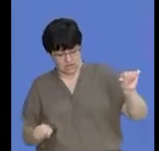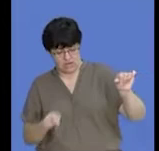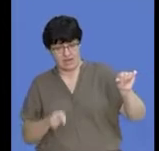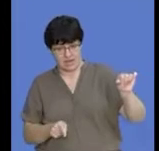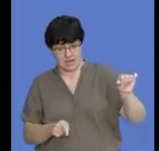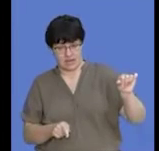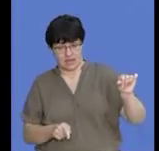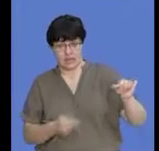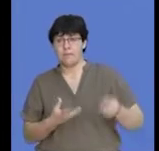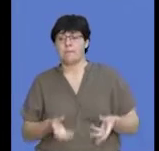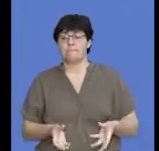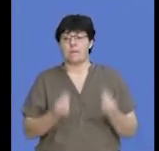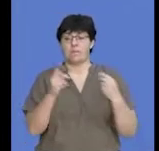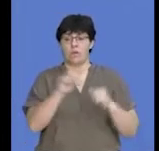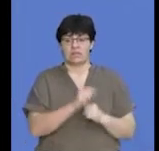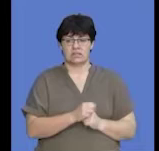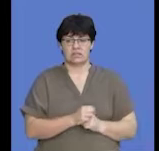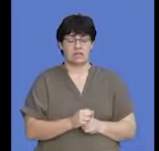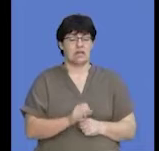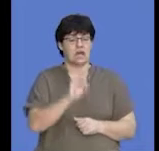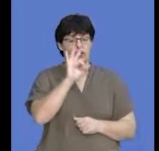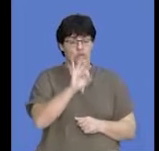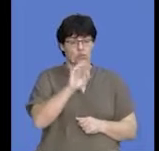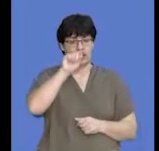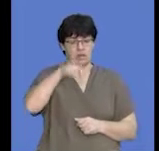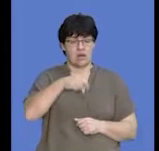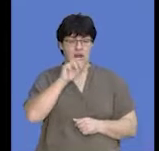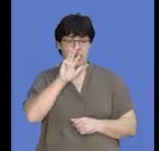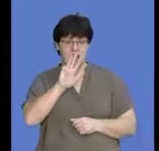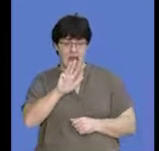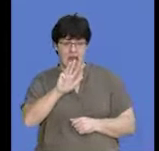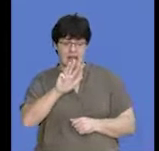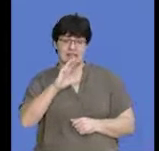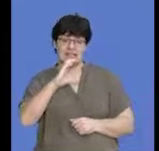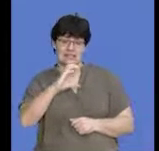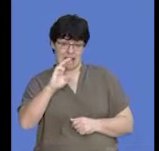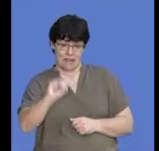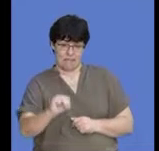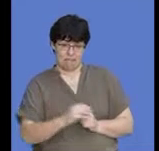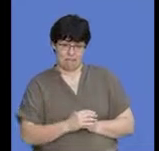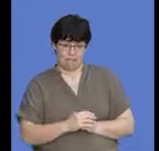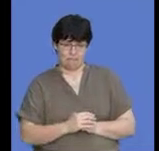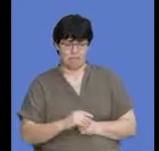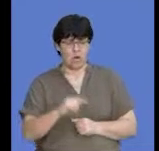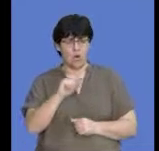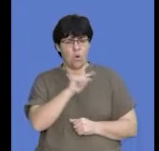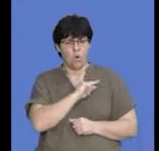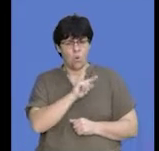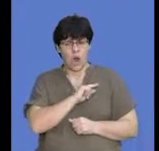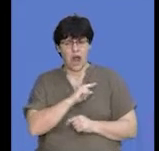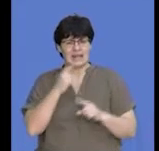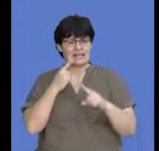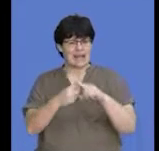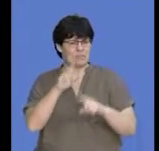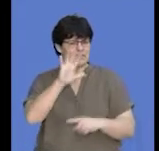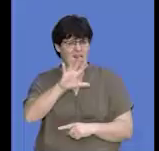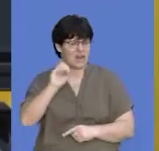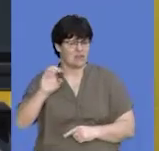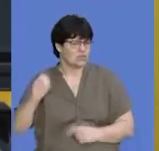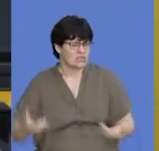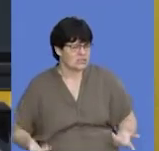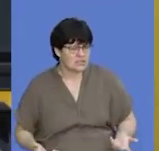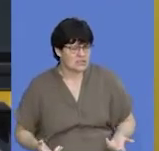distance and I get the following, 3.9 centimeters. Why am I multiplying by